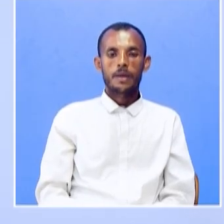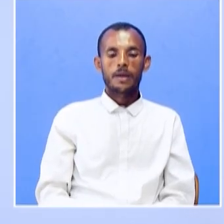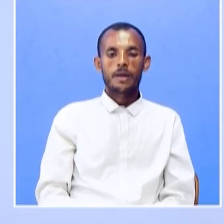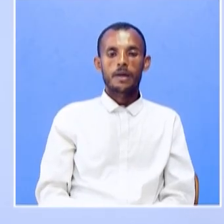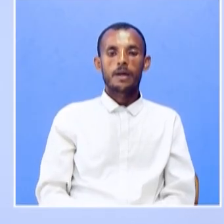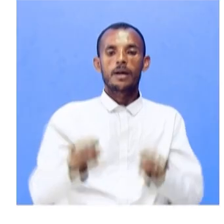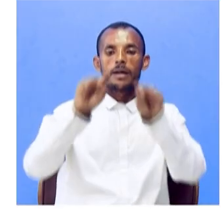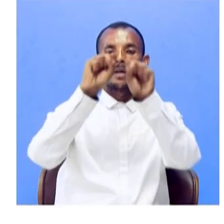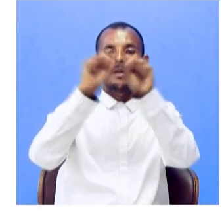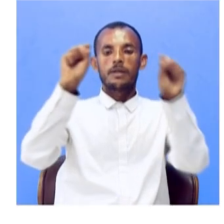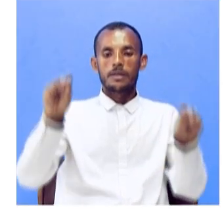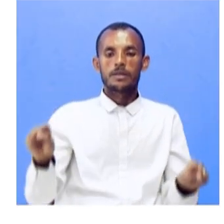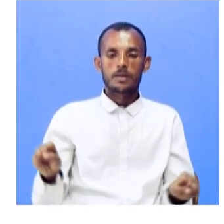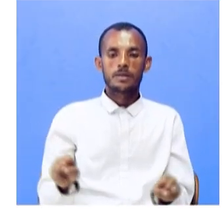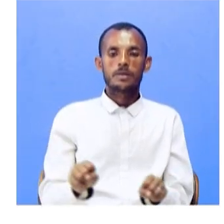Square.